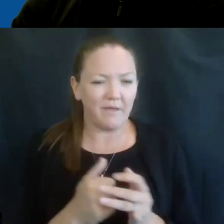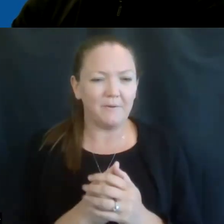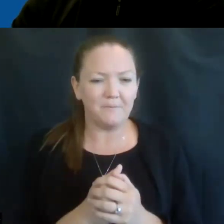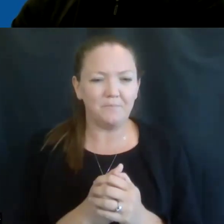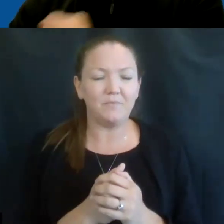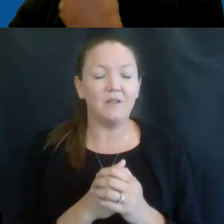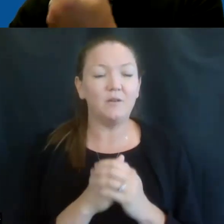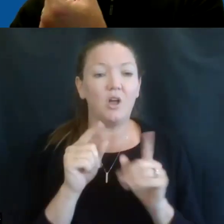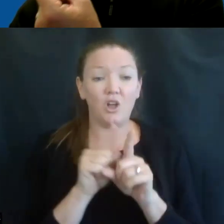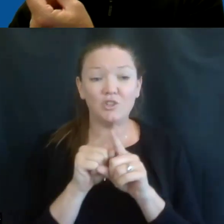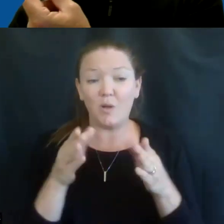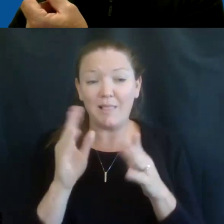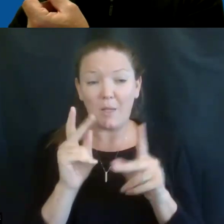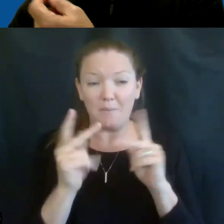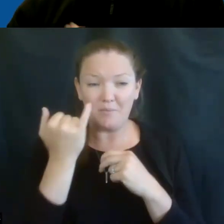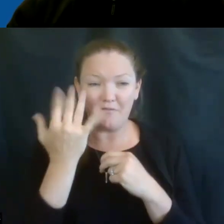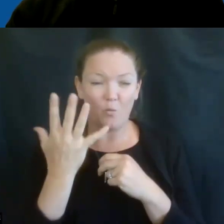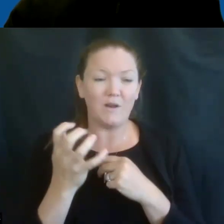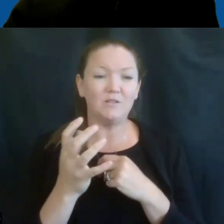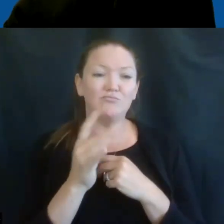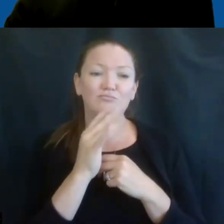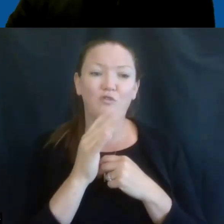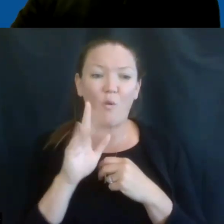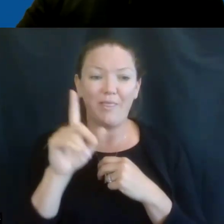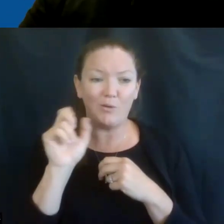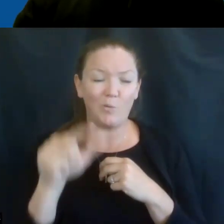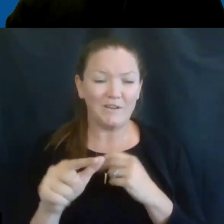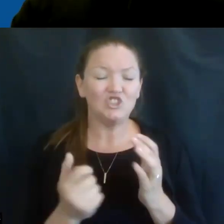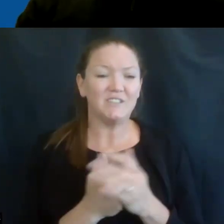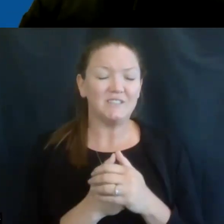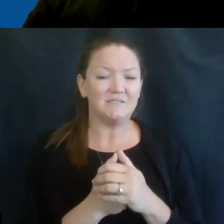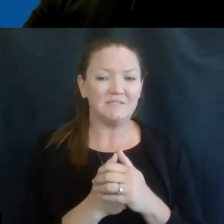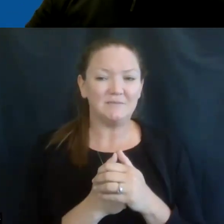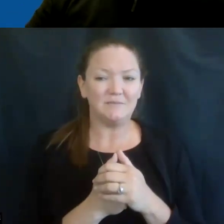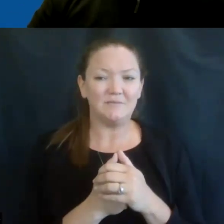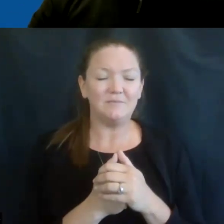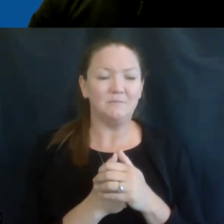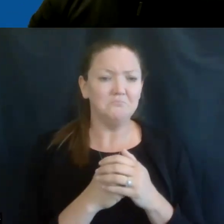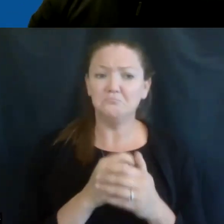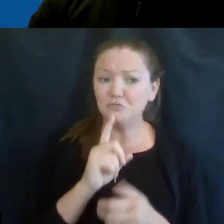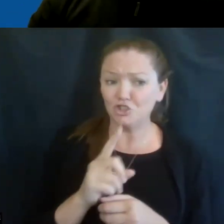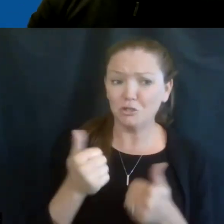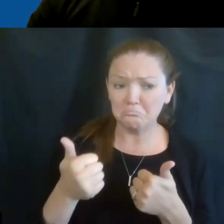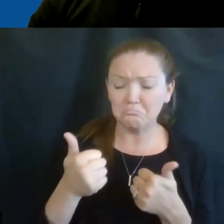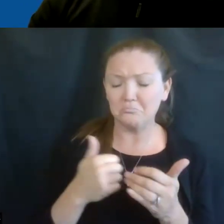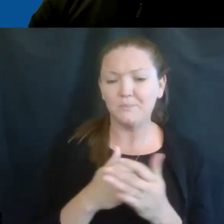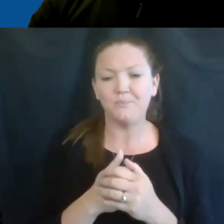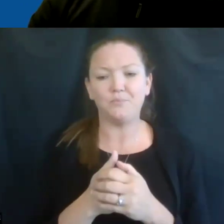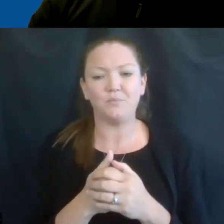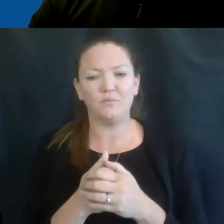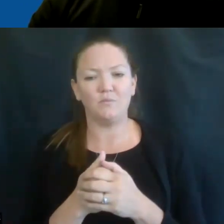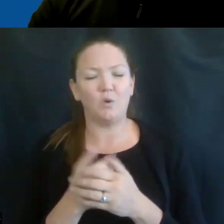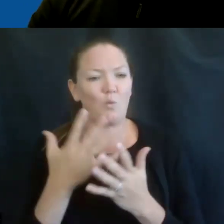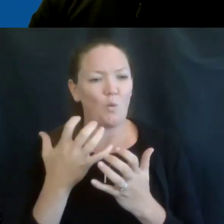allowed people if they'd like to voice their questions, Sure. and just want to make sure that we're like